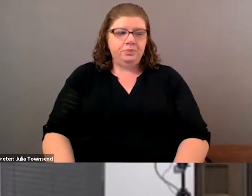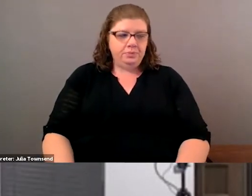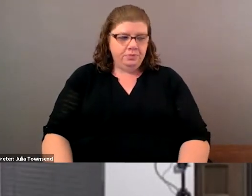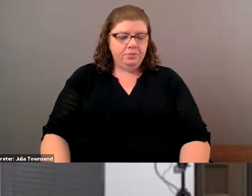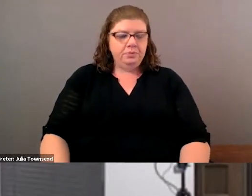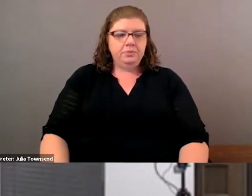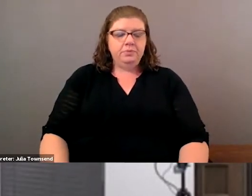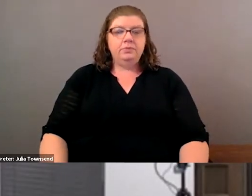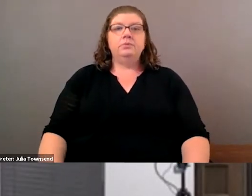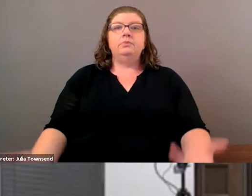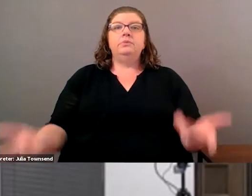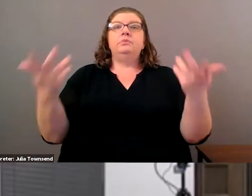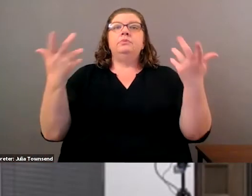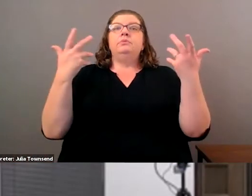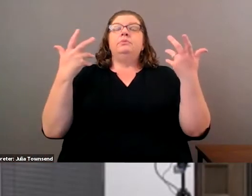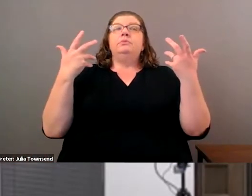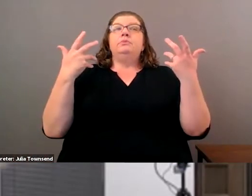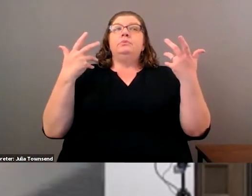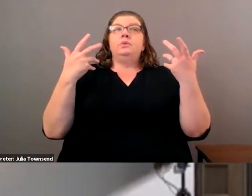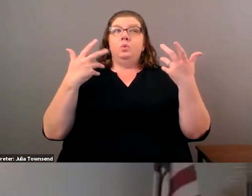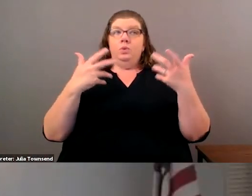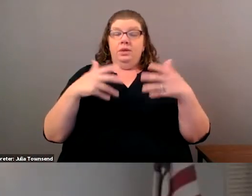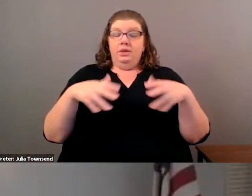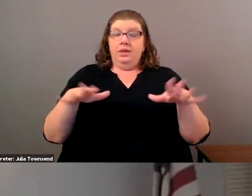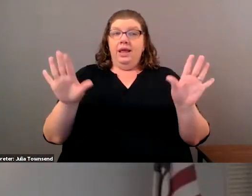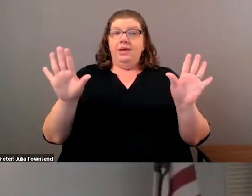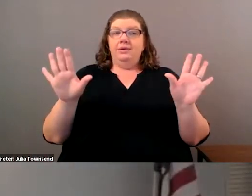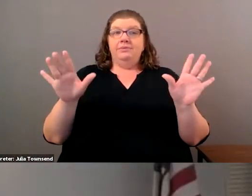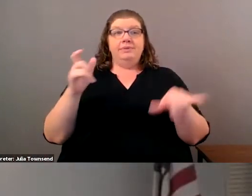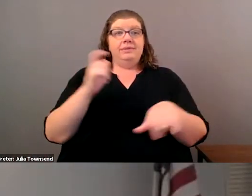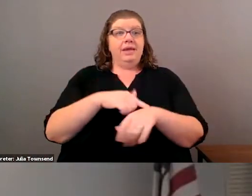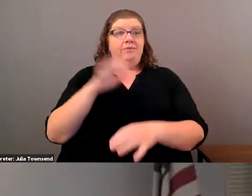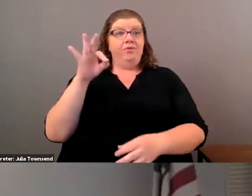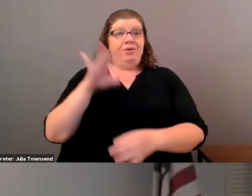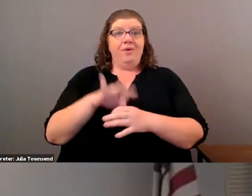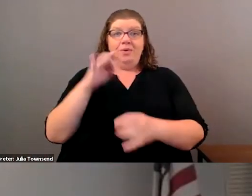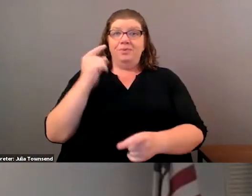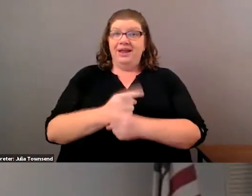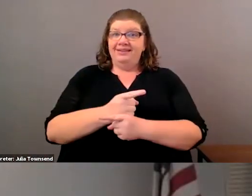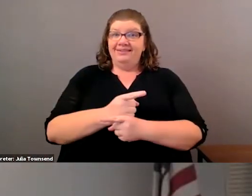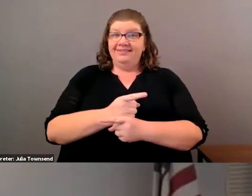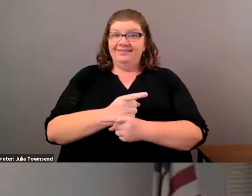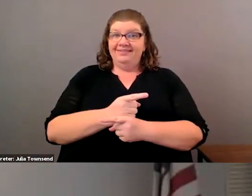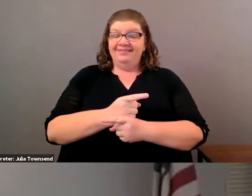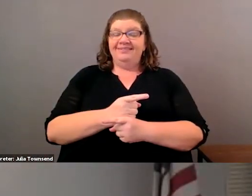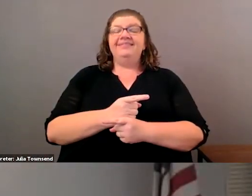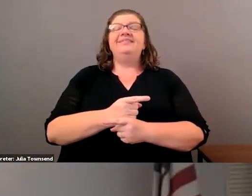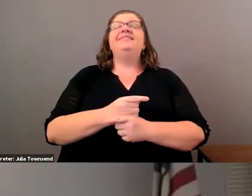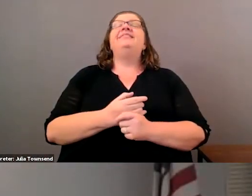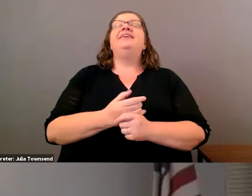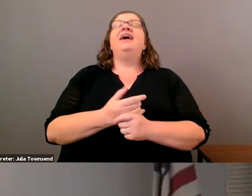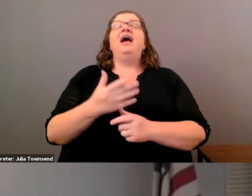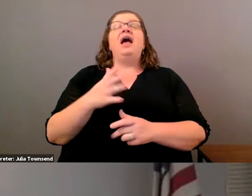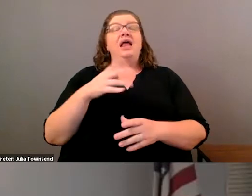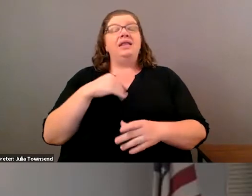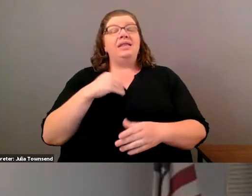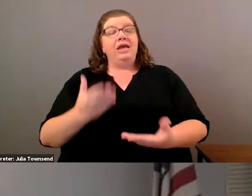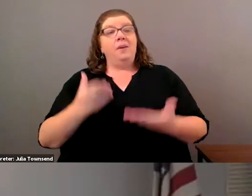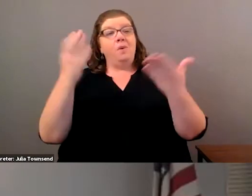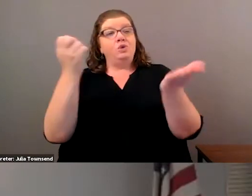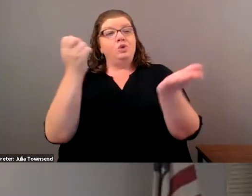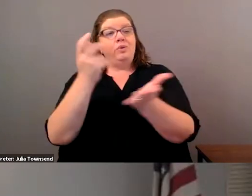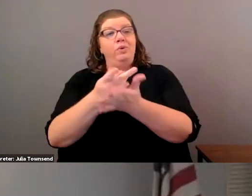So with that, I guess it's time for a vote, right? I'd like a motion to approve item